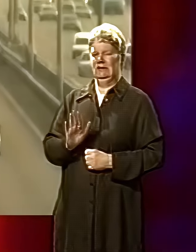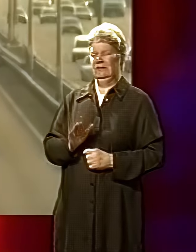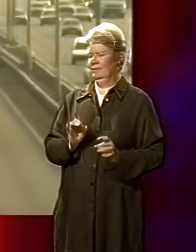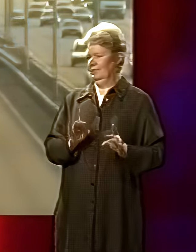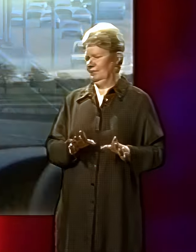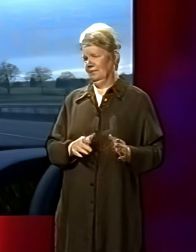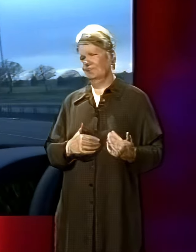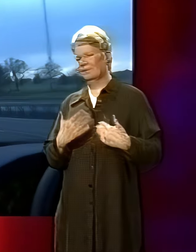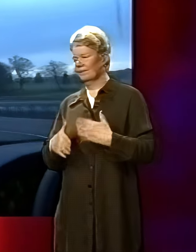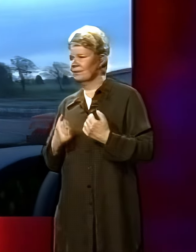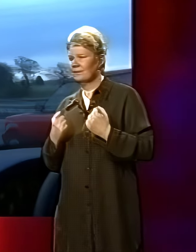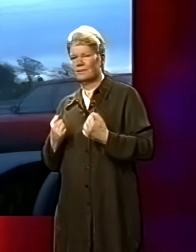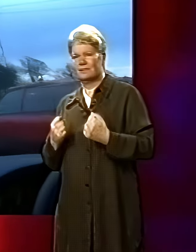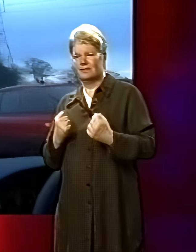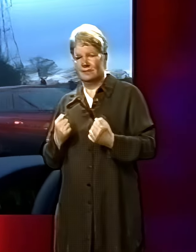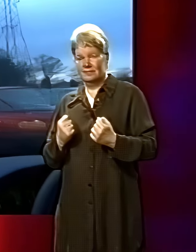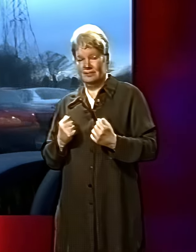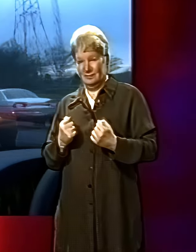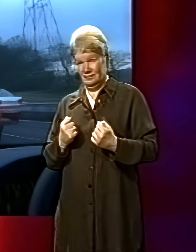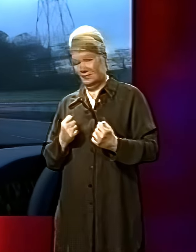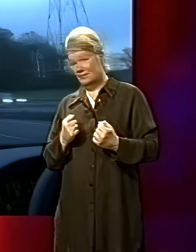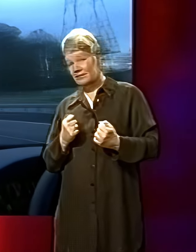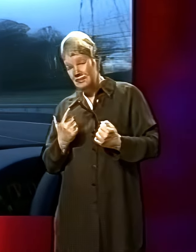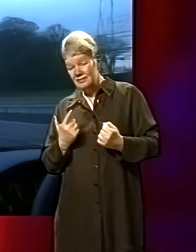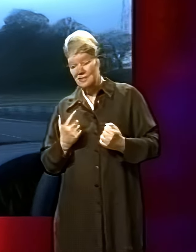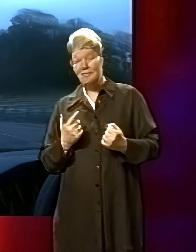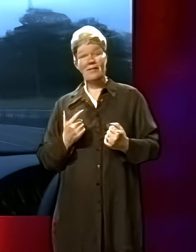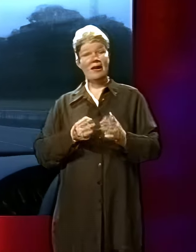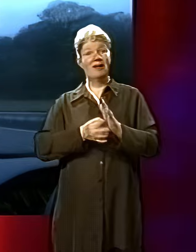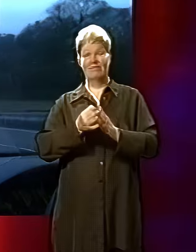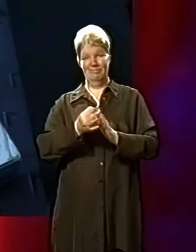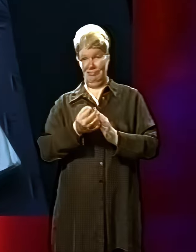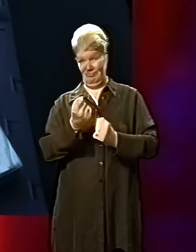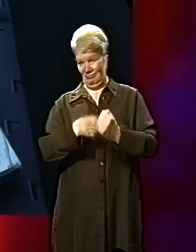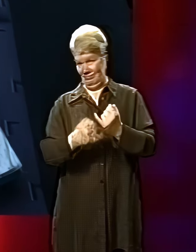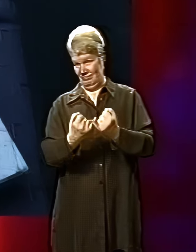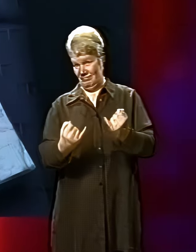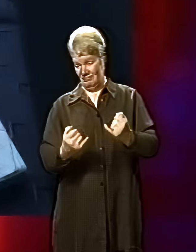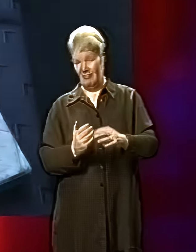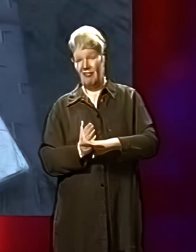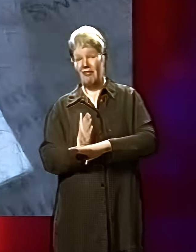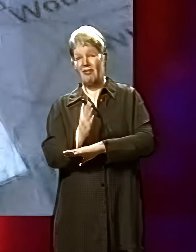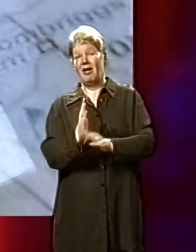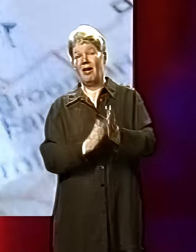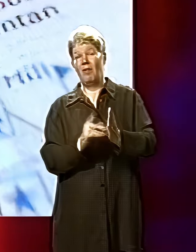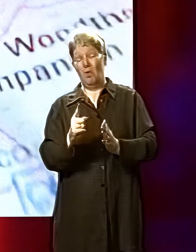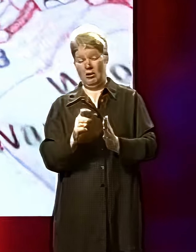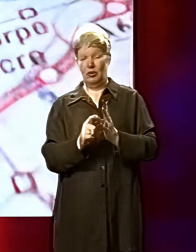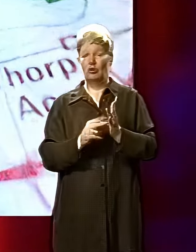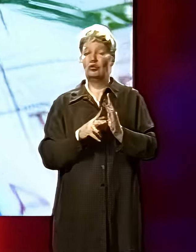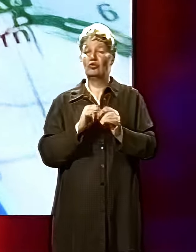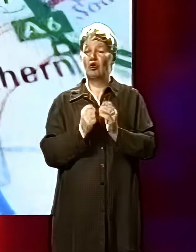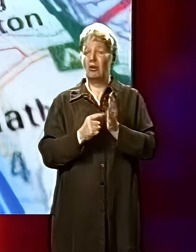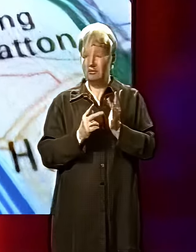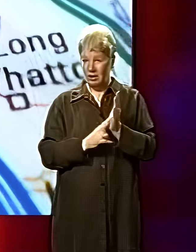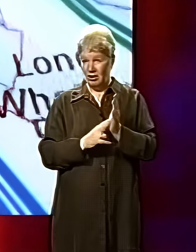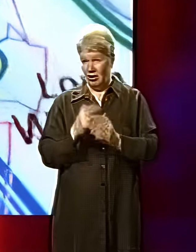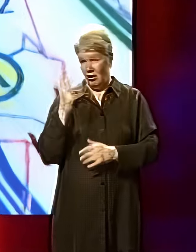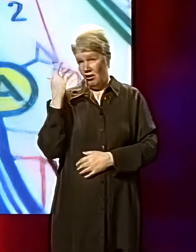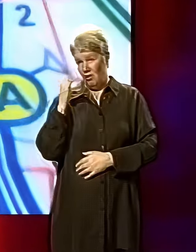on. Little did we know that things were only going to get worse. Further up the M1 at Donington Park, we had our